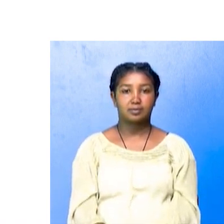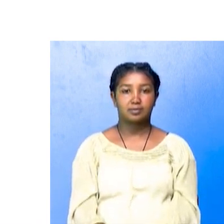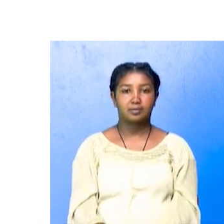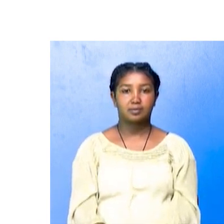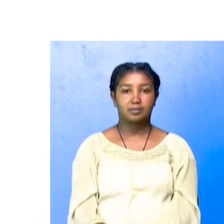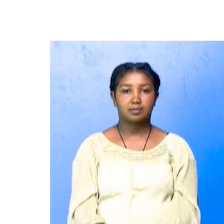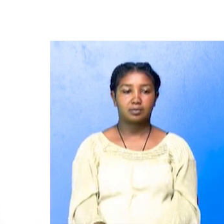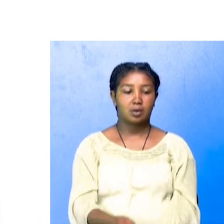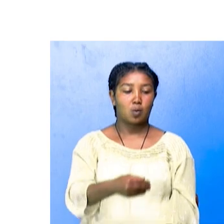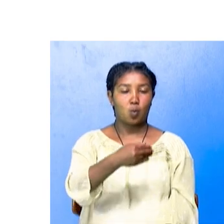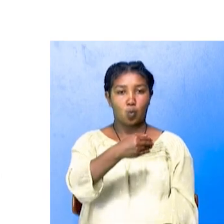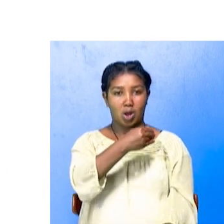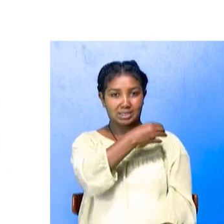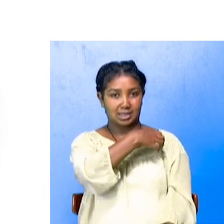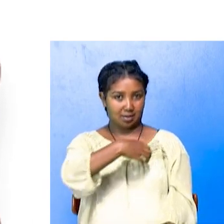seat